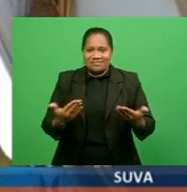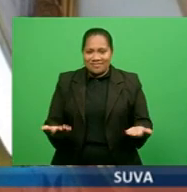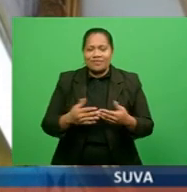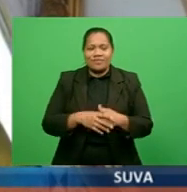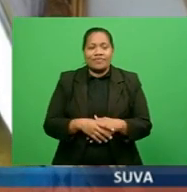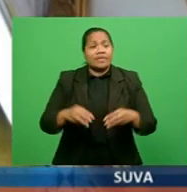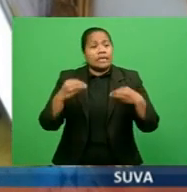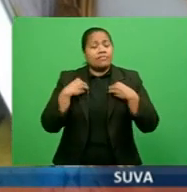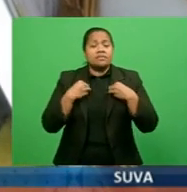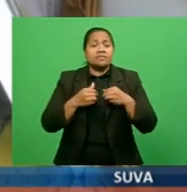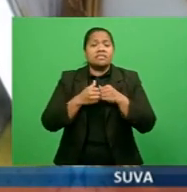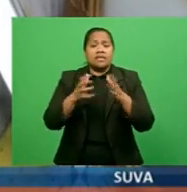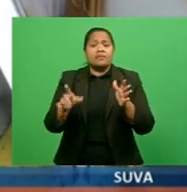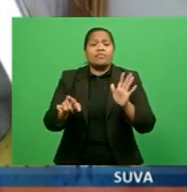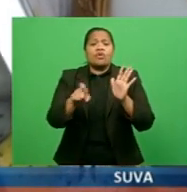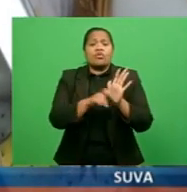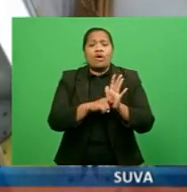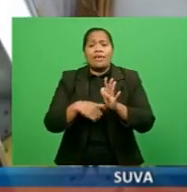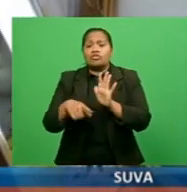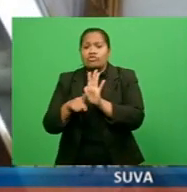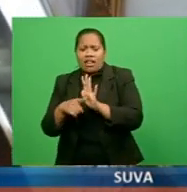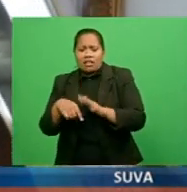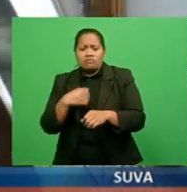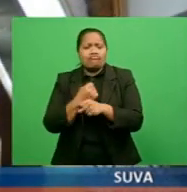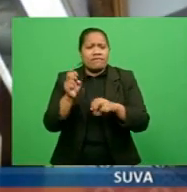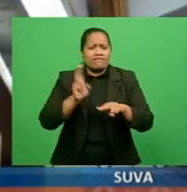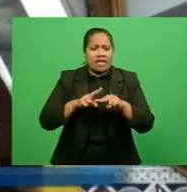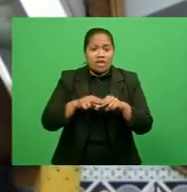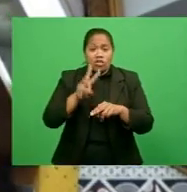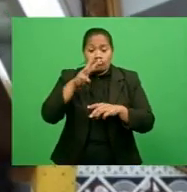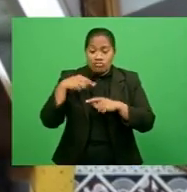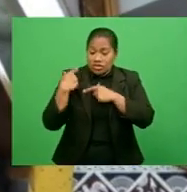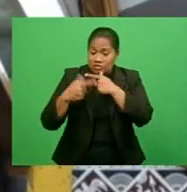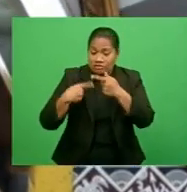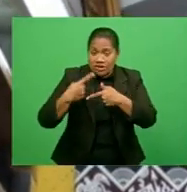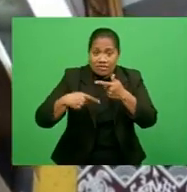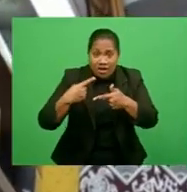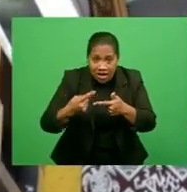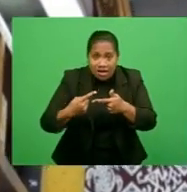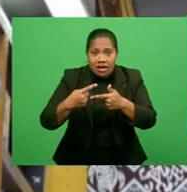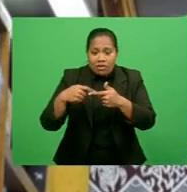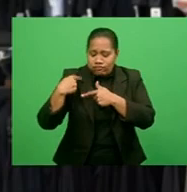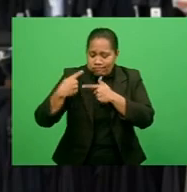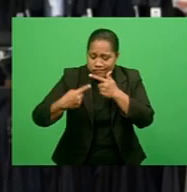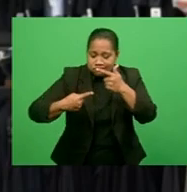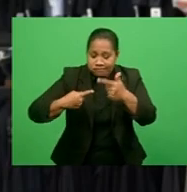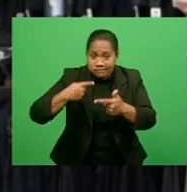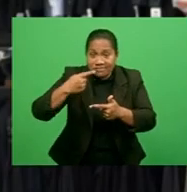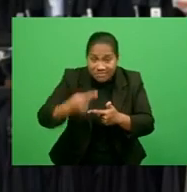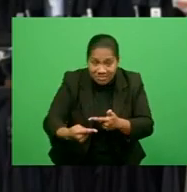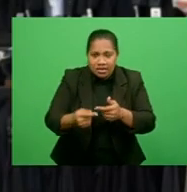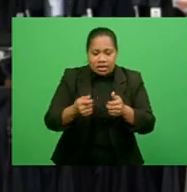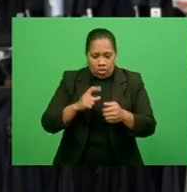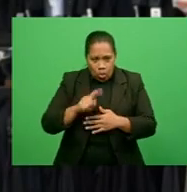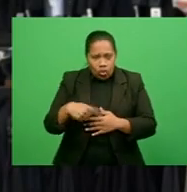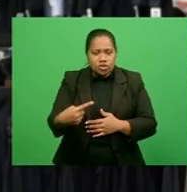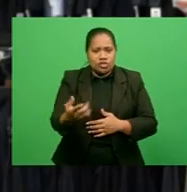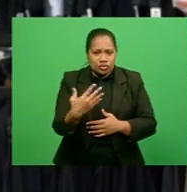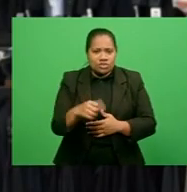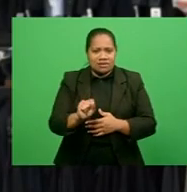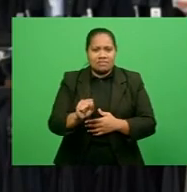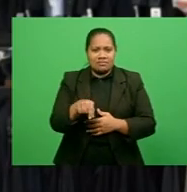by Ramesh Lala's grandfather, and 3 generations later, he has continued the legacy. It was quite a struggle those days,